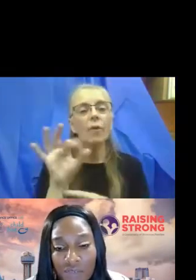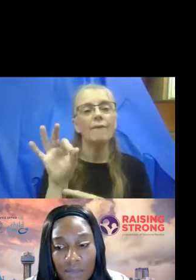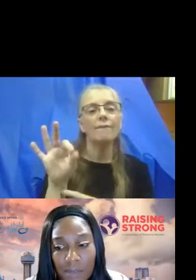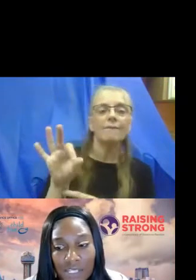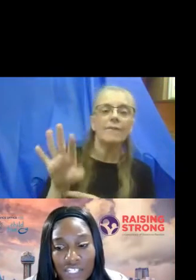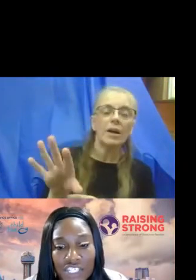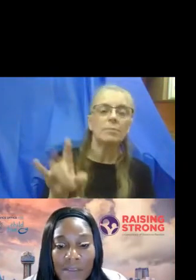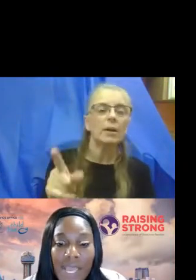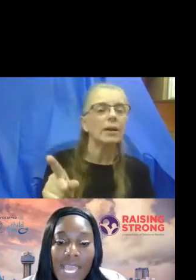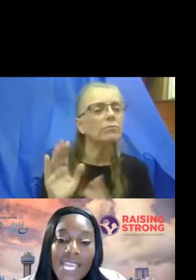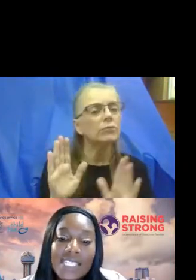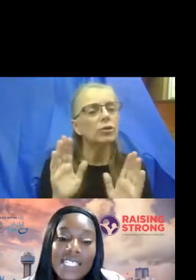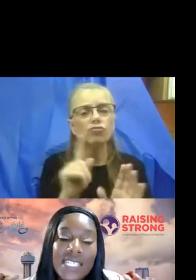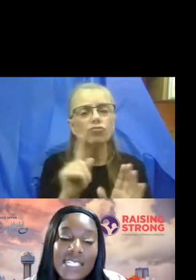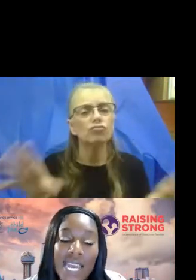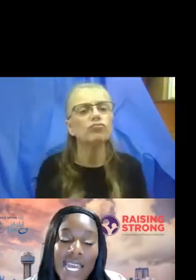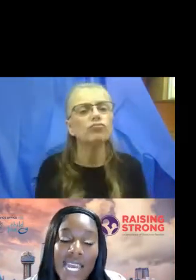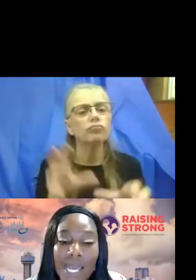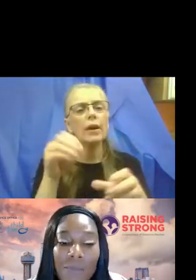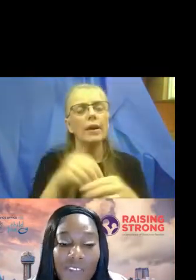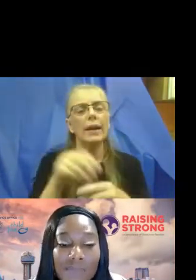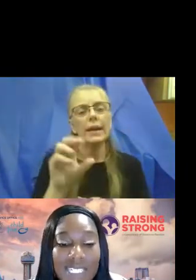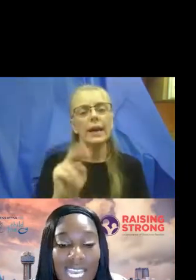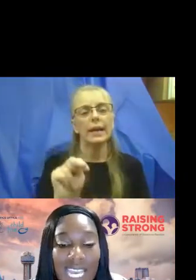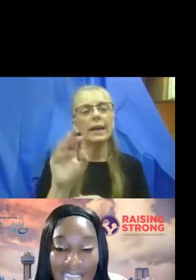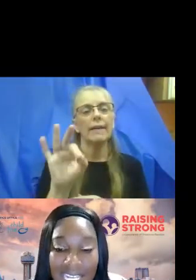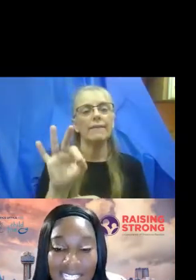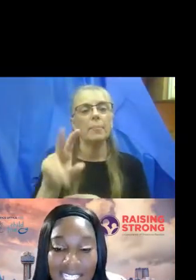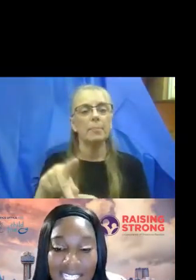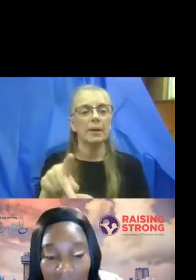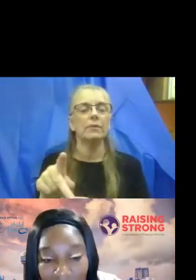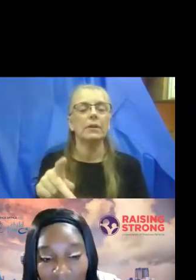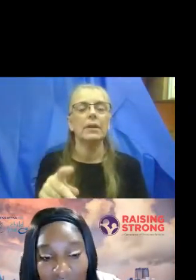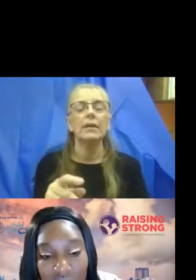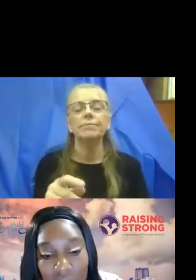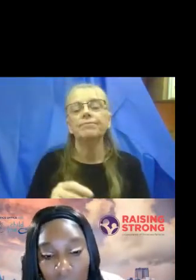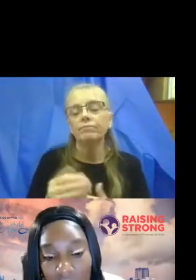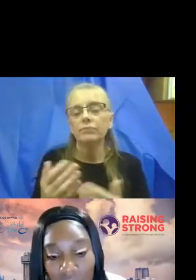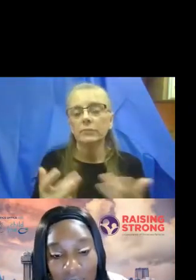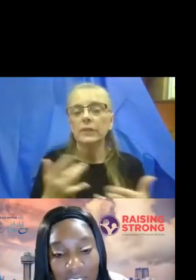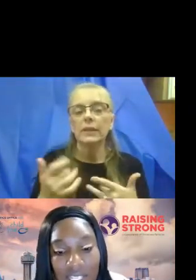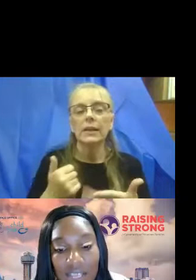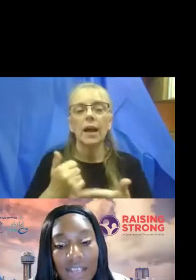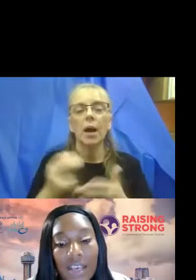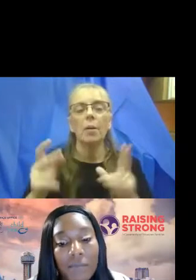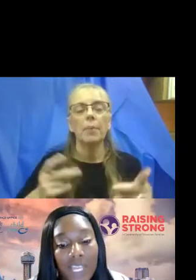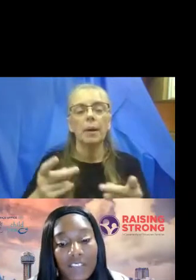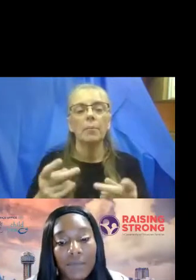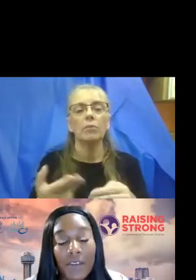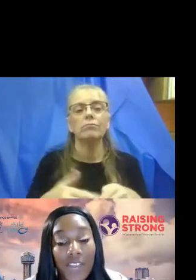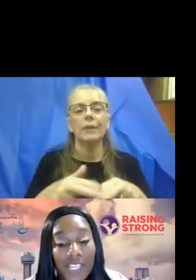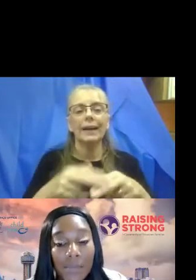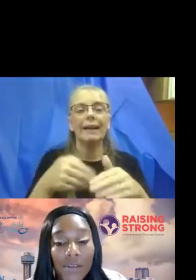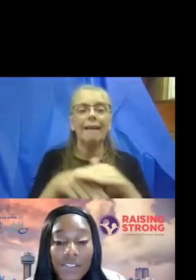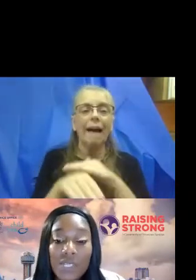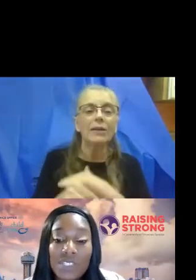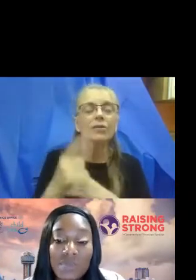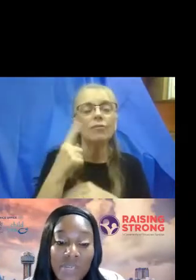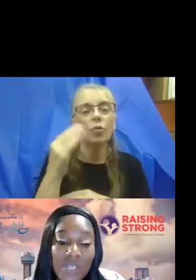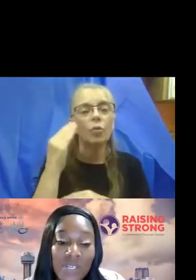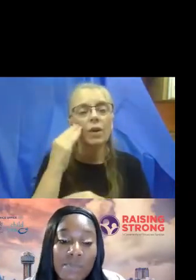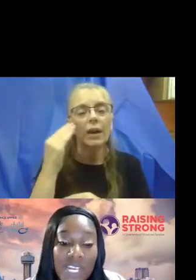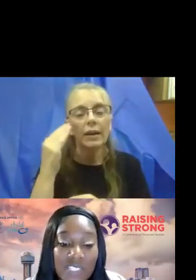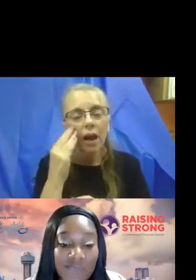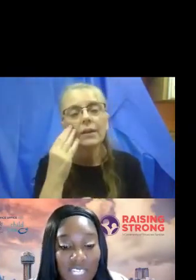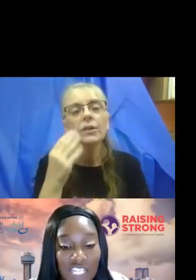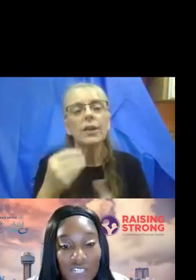of Nurse Family Partnership. And she's excited to help families gain access and knowledge to the resources available for them to